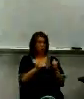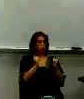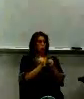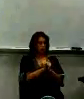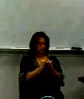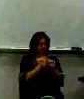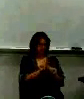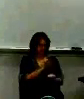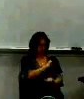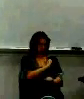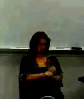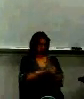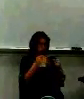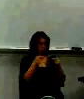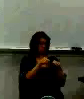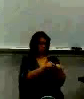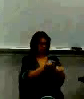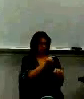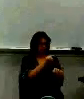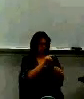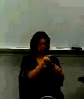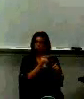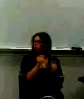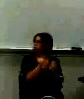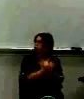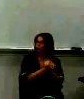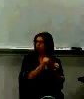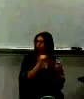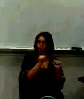With, right? So we go with potential energy.